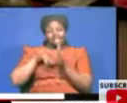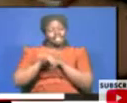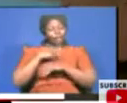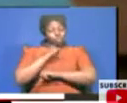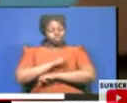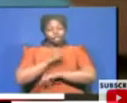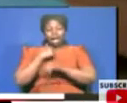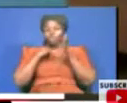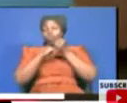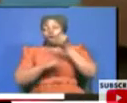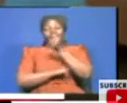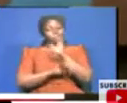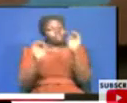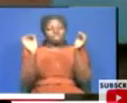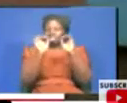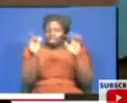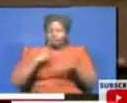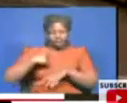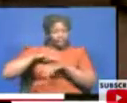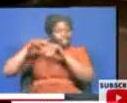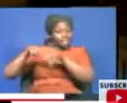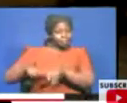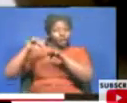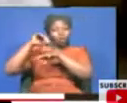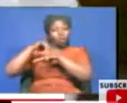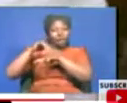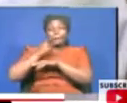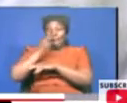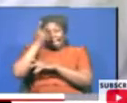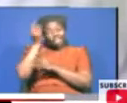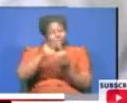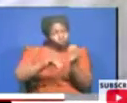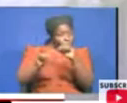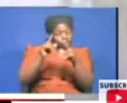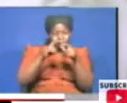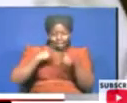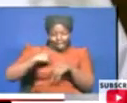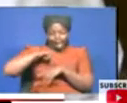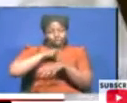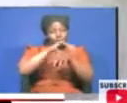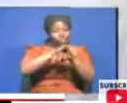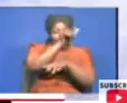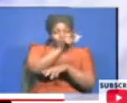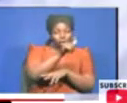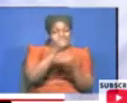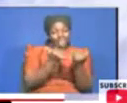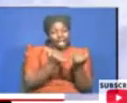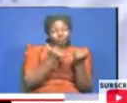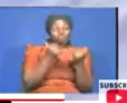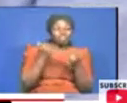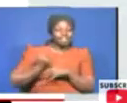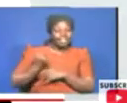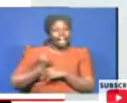Mm-hmm. We rely on what the parents contribute. Yeah. But we got somebody. In fact, now we are talking, she's in a